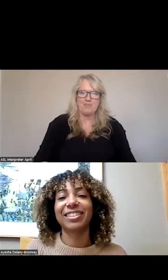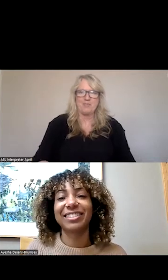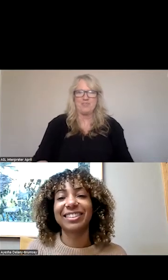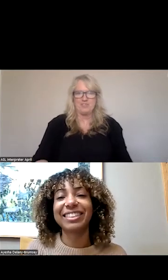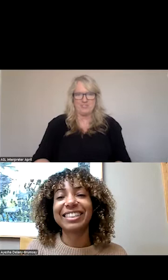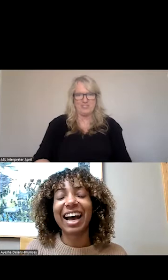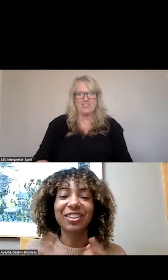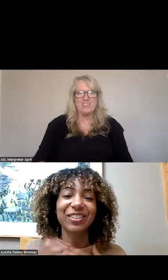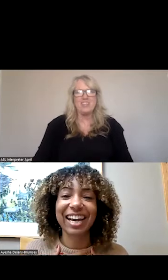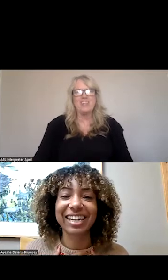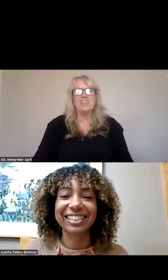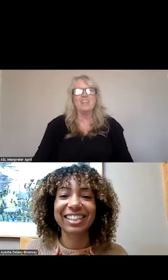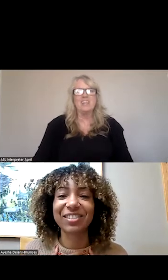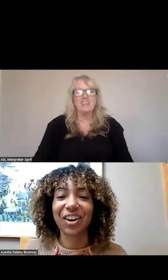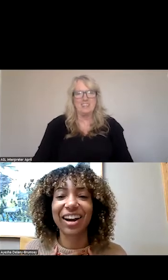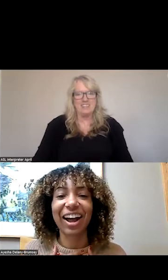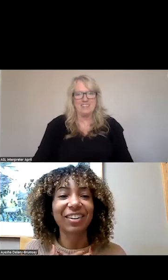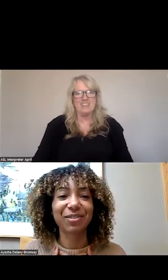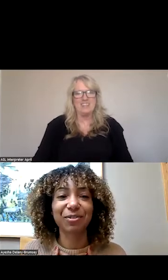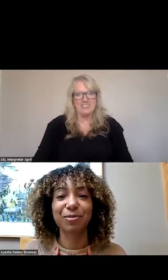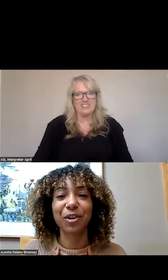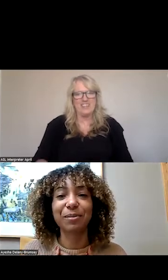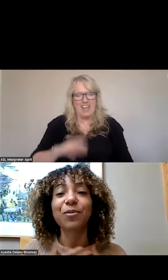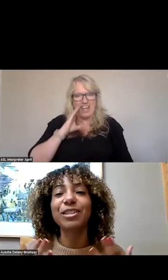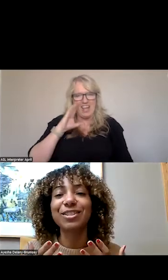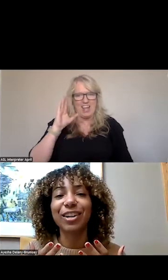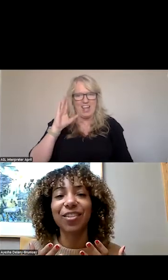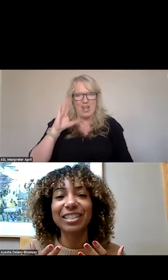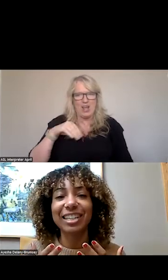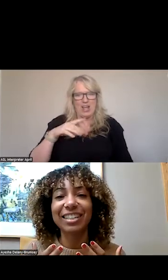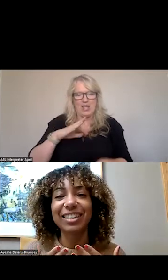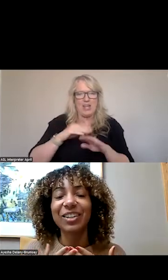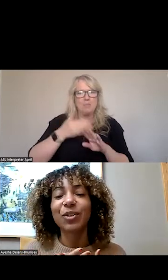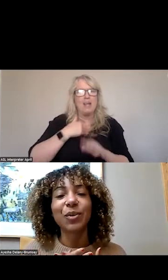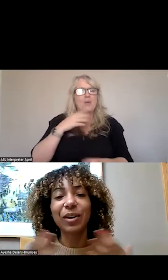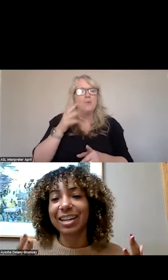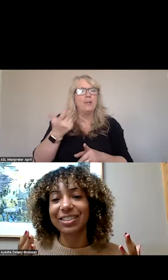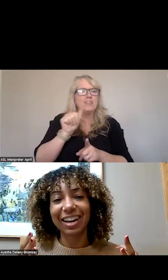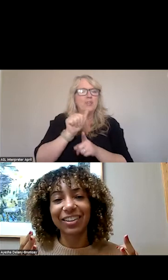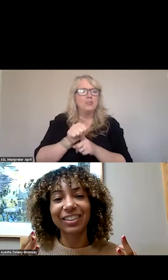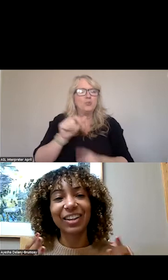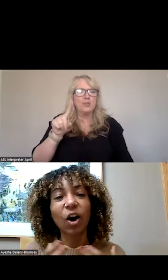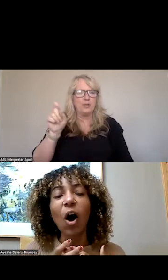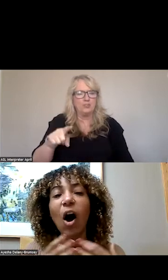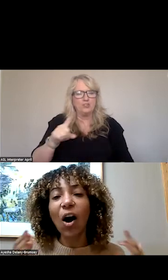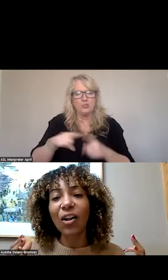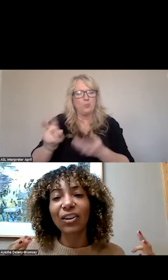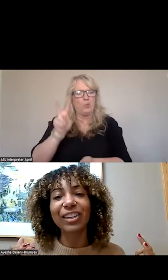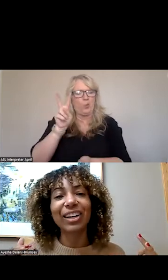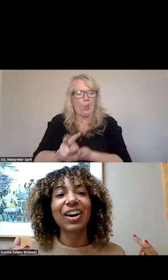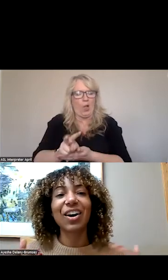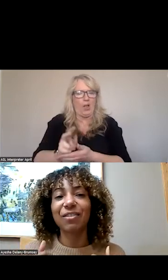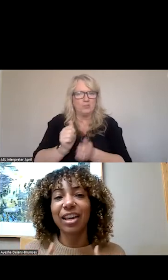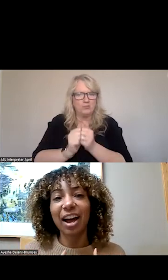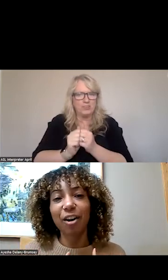All right, I knew this, guys. I'm sorry, I had pre-warning, but it was a trick question. We went down together.